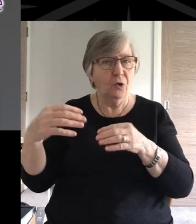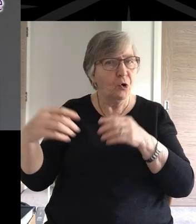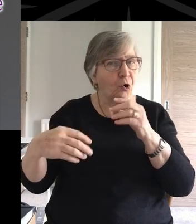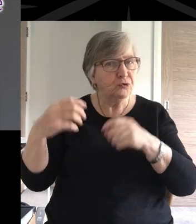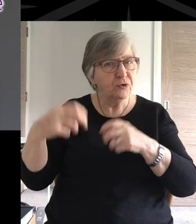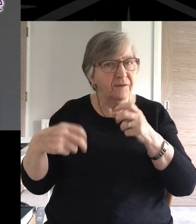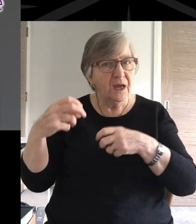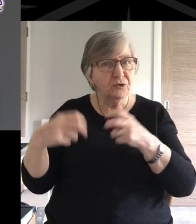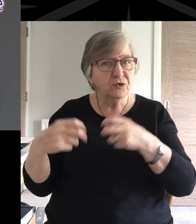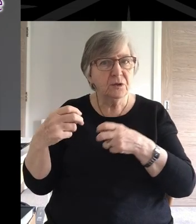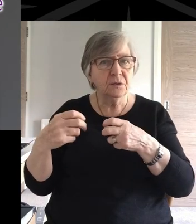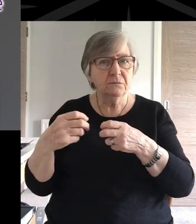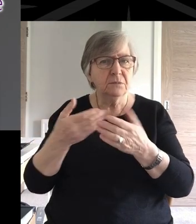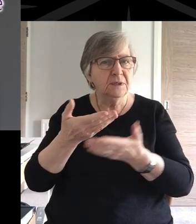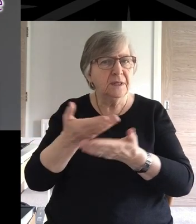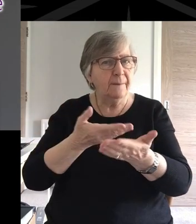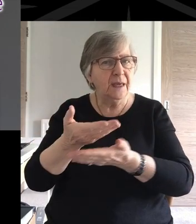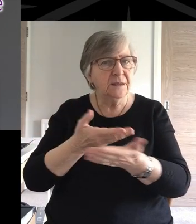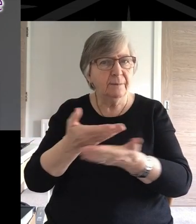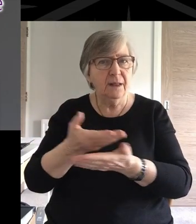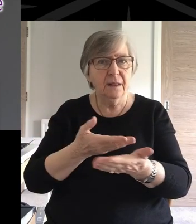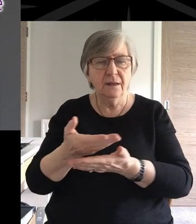controversial, debatable.